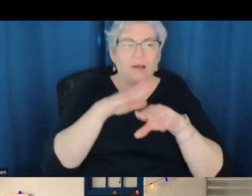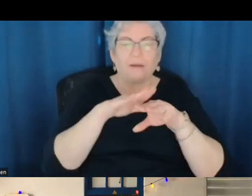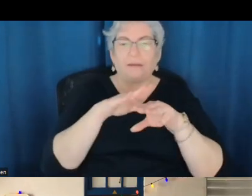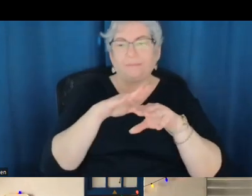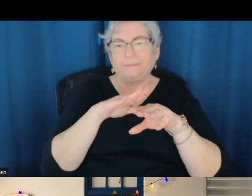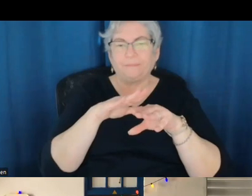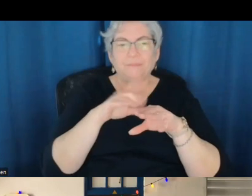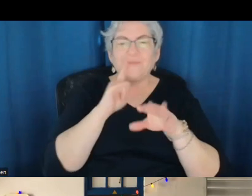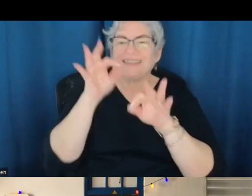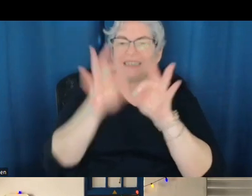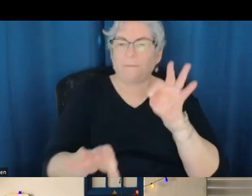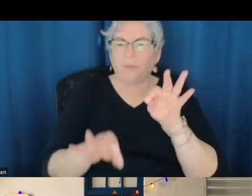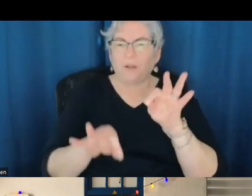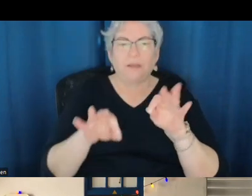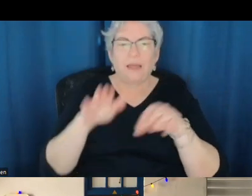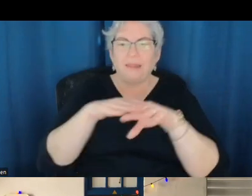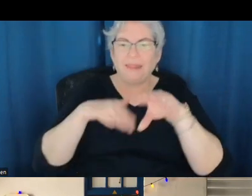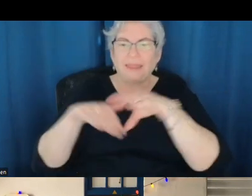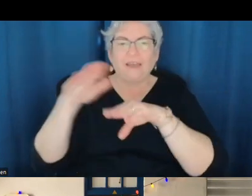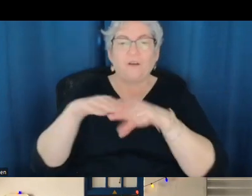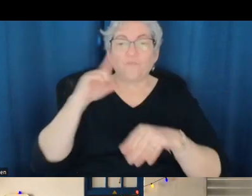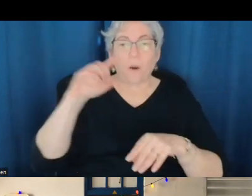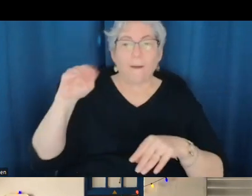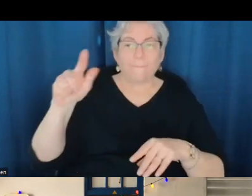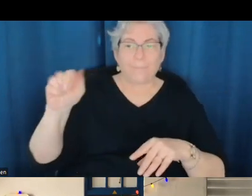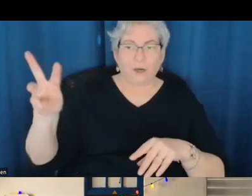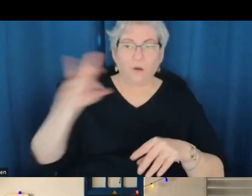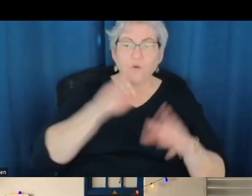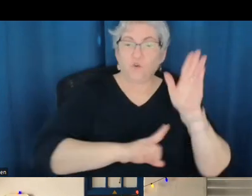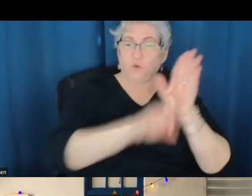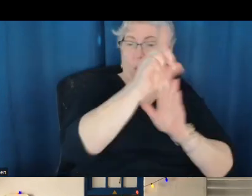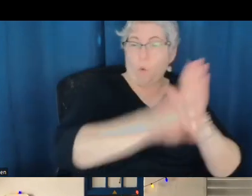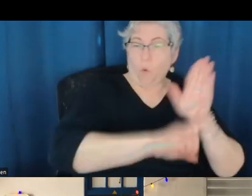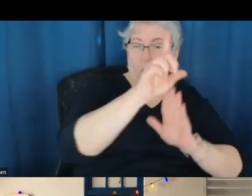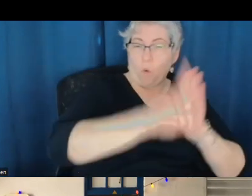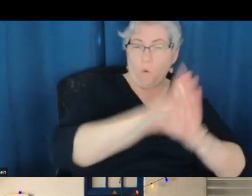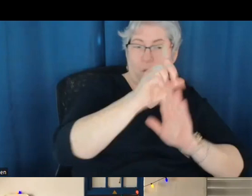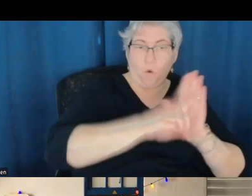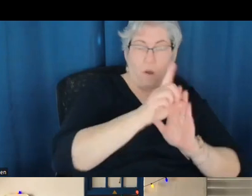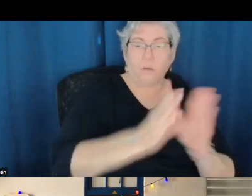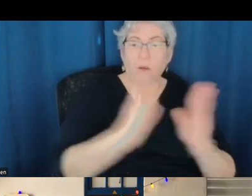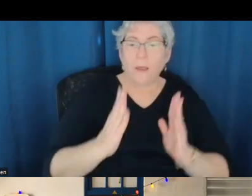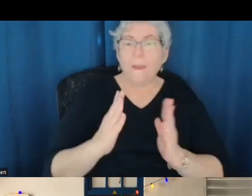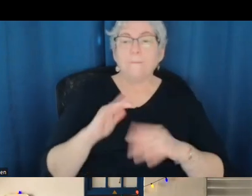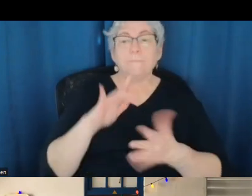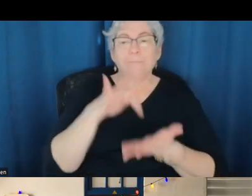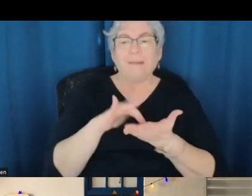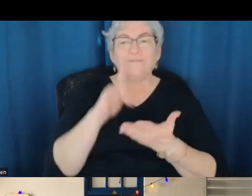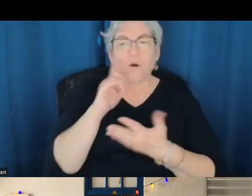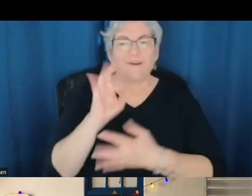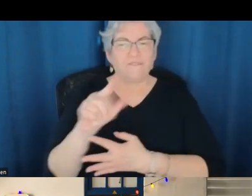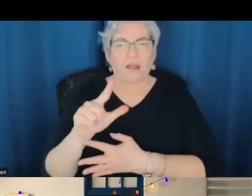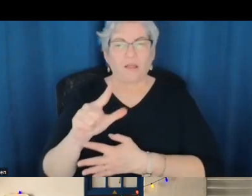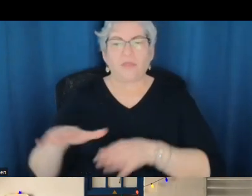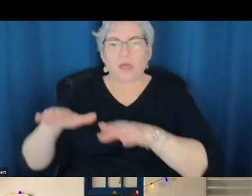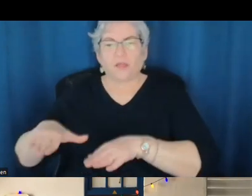The simplified layers of a meadow planting include the tall structural species, the medium fill plants, and the lower ground